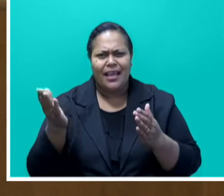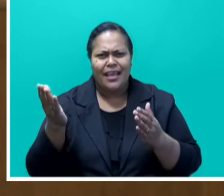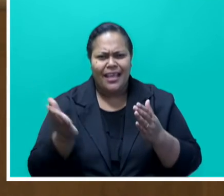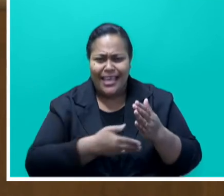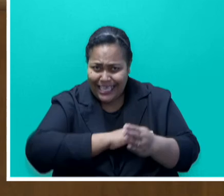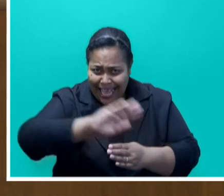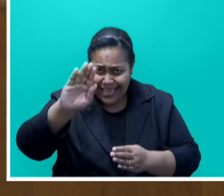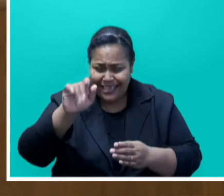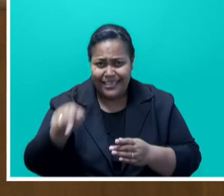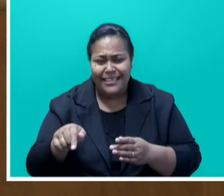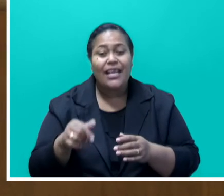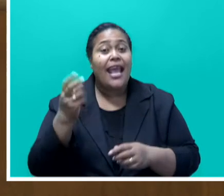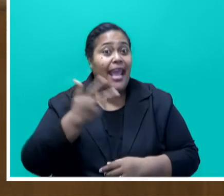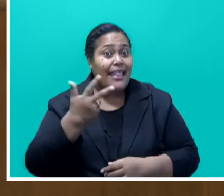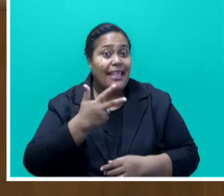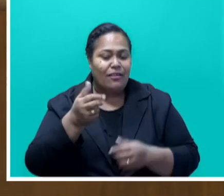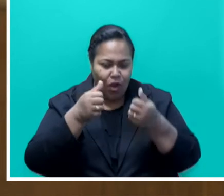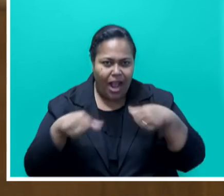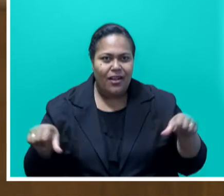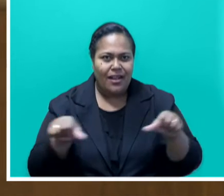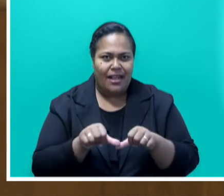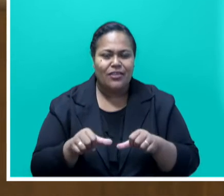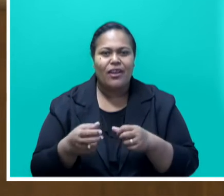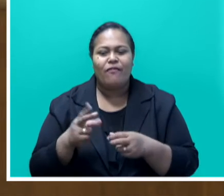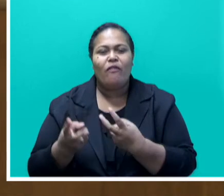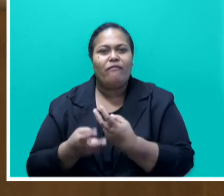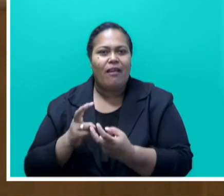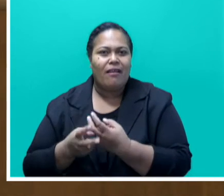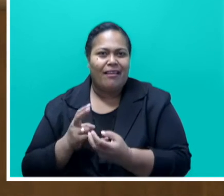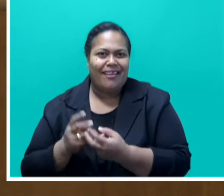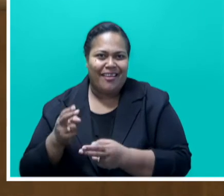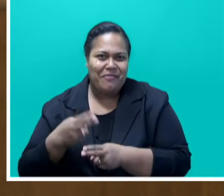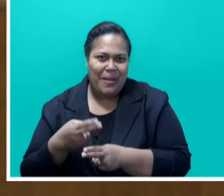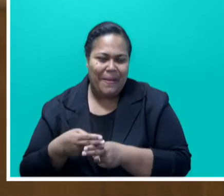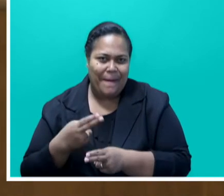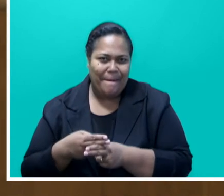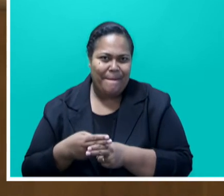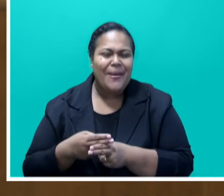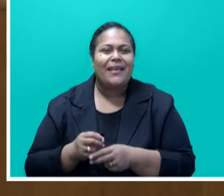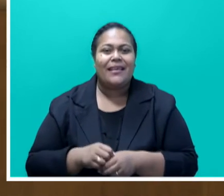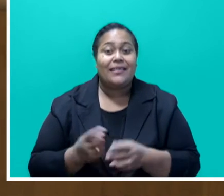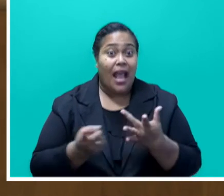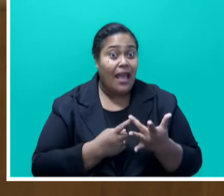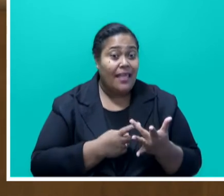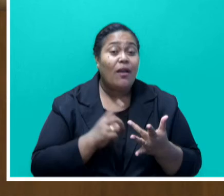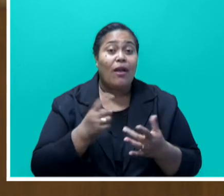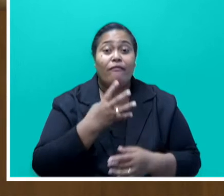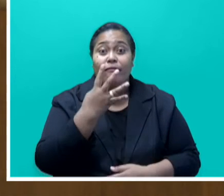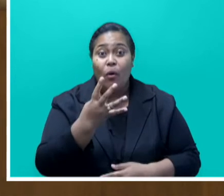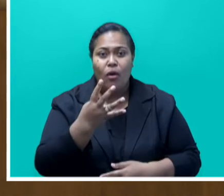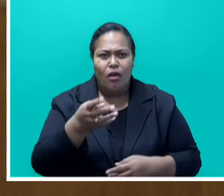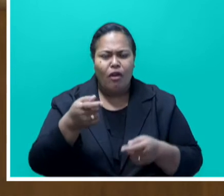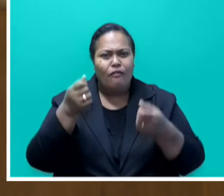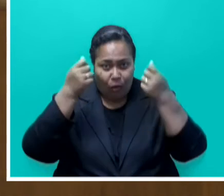were agricultural leases for root crops and vegetable farming, and 4 cattle and grazing leases.